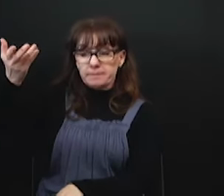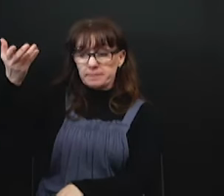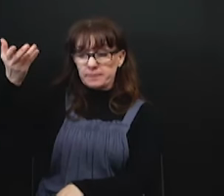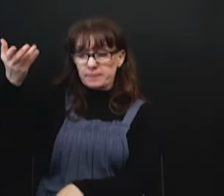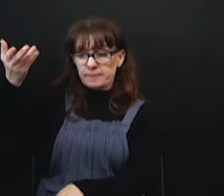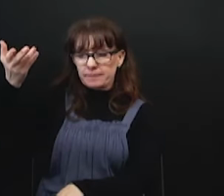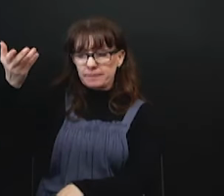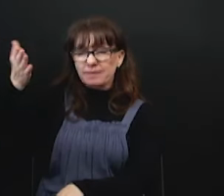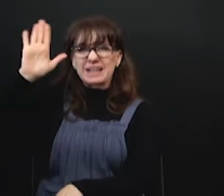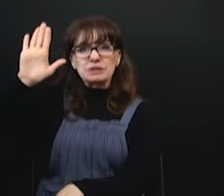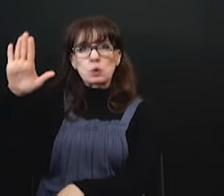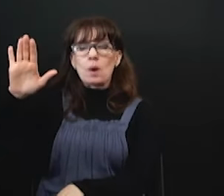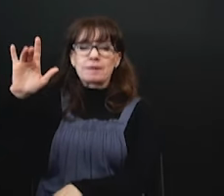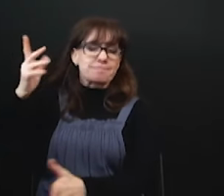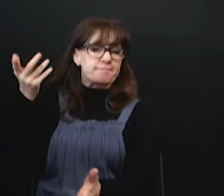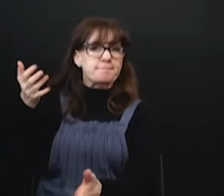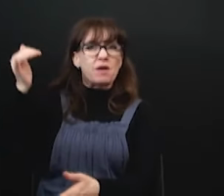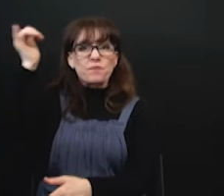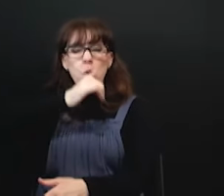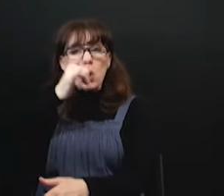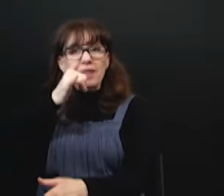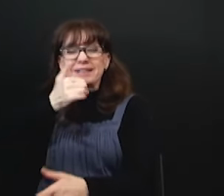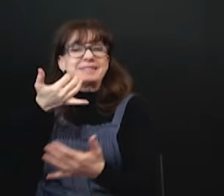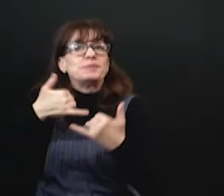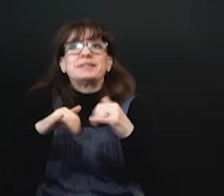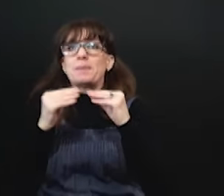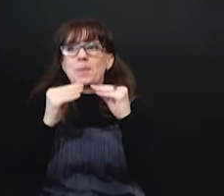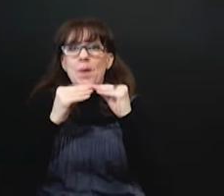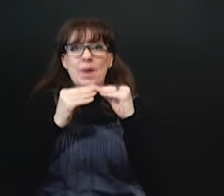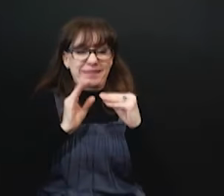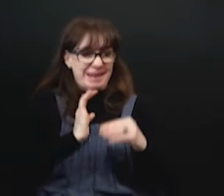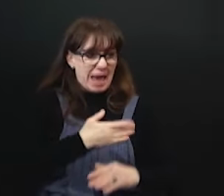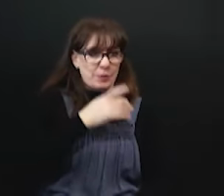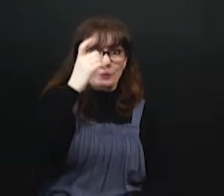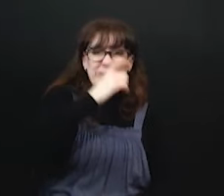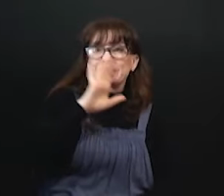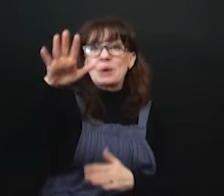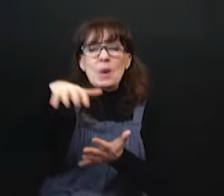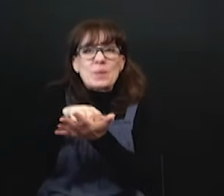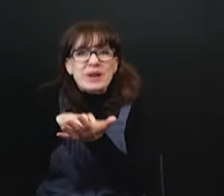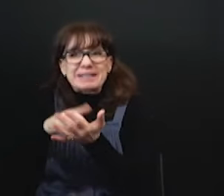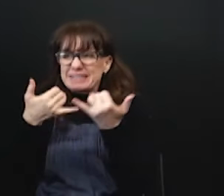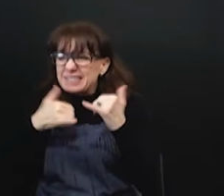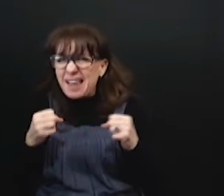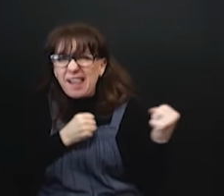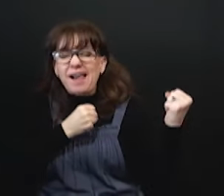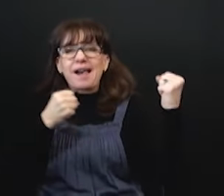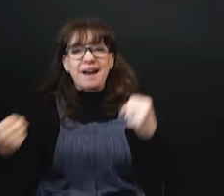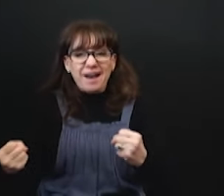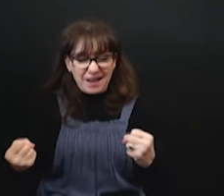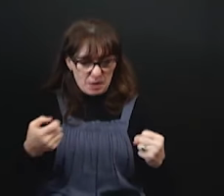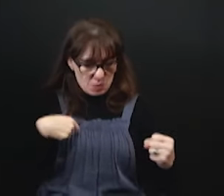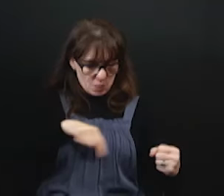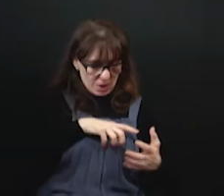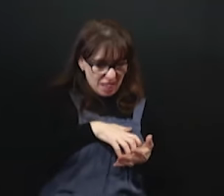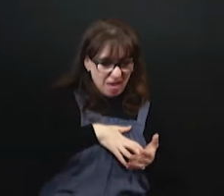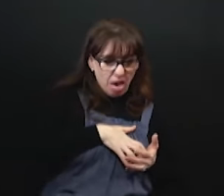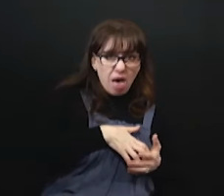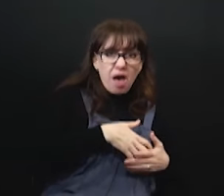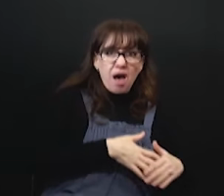That your foolishness is far above all human wisdom. That your weakness is far above all human strength.